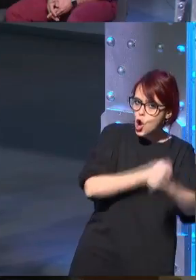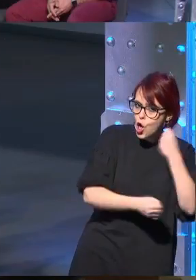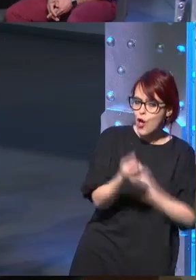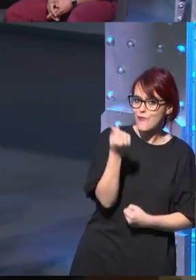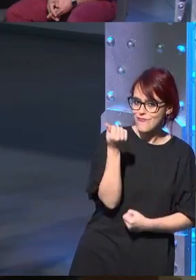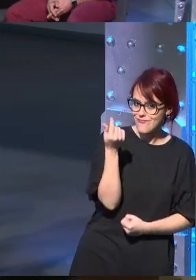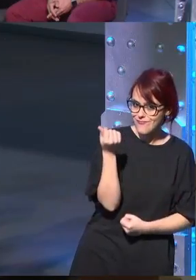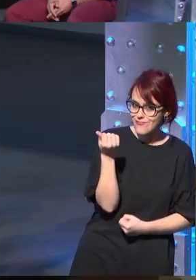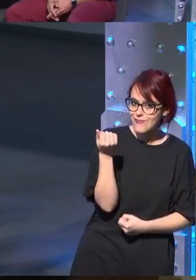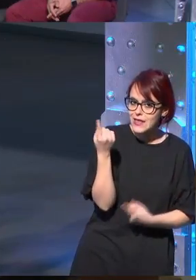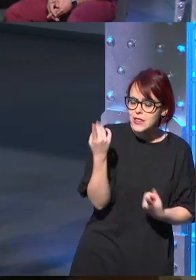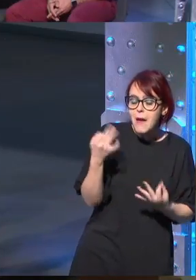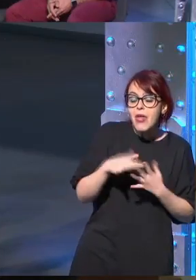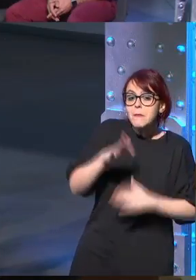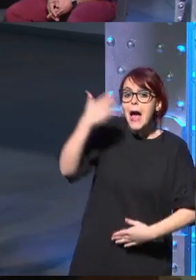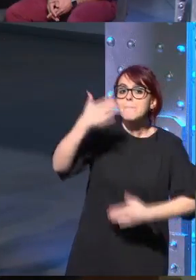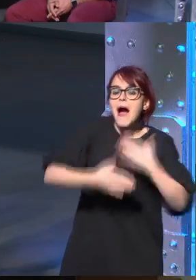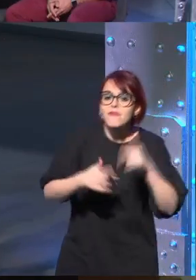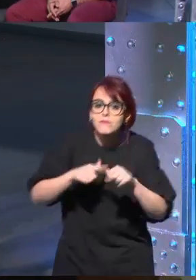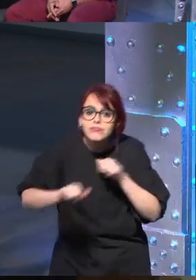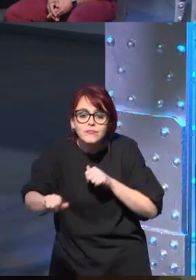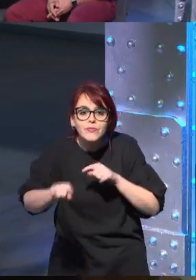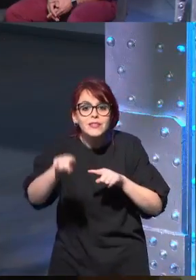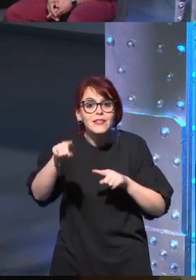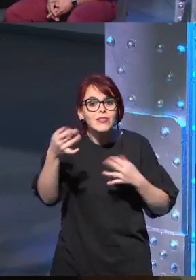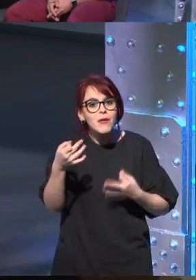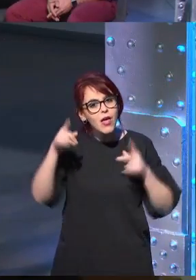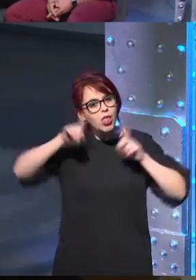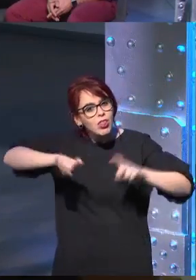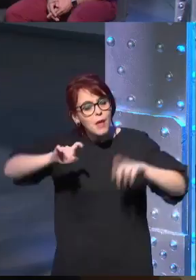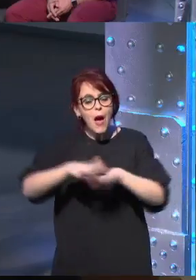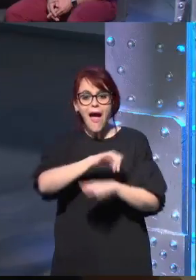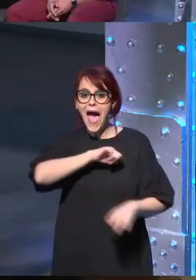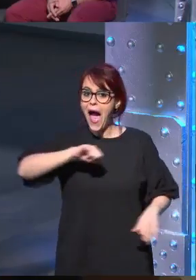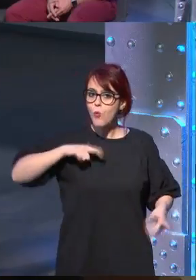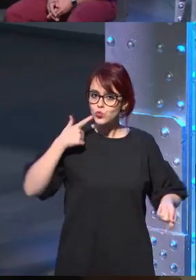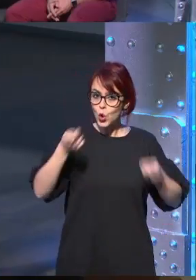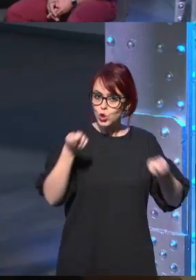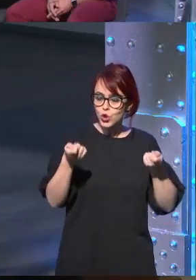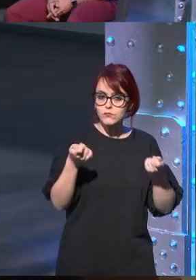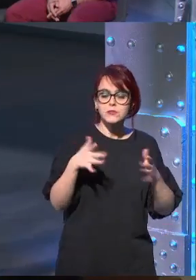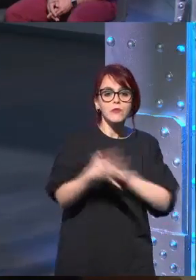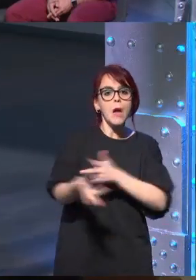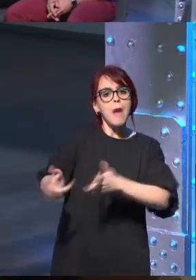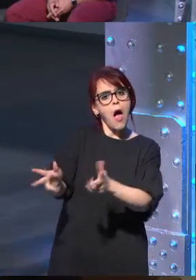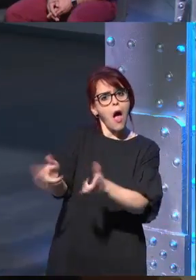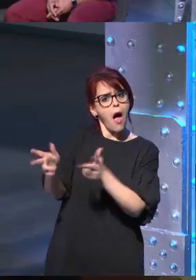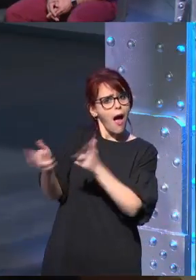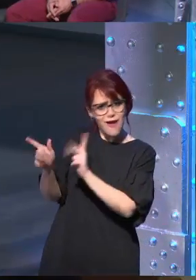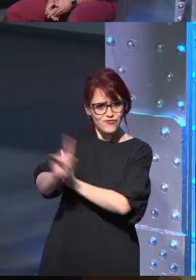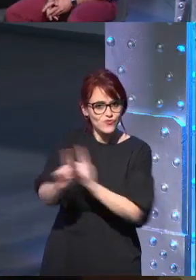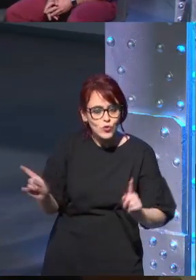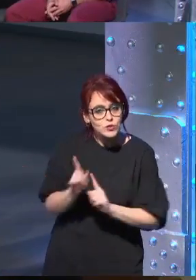understand that this is the way to educate them in respect, self-control, so